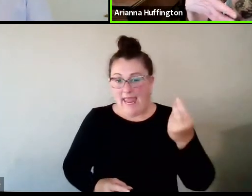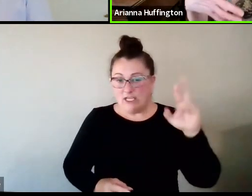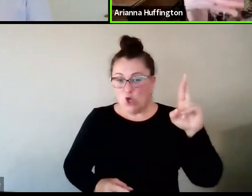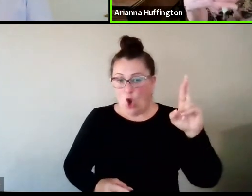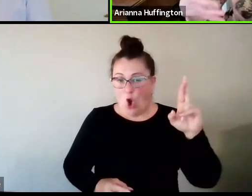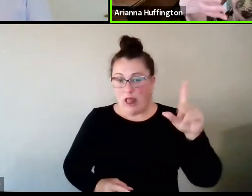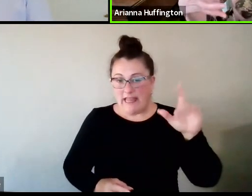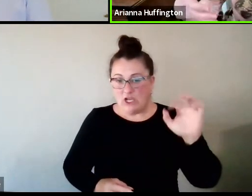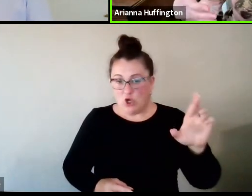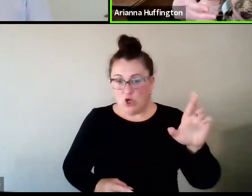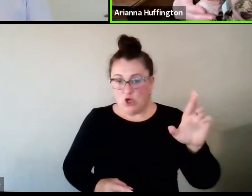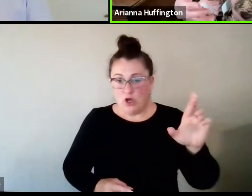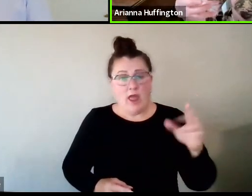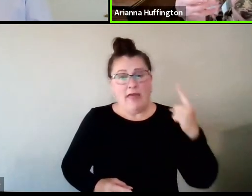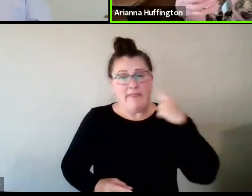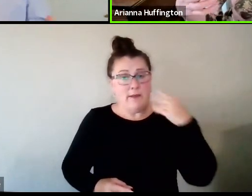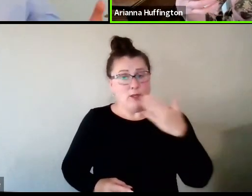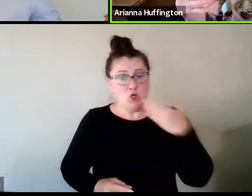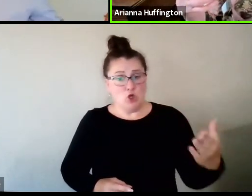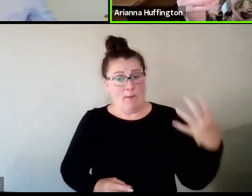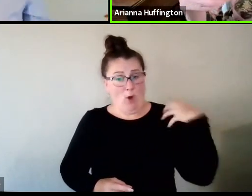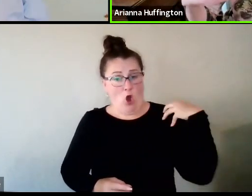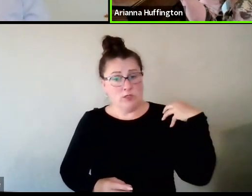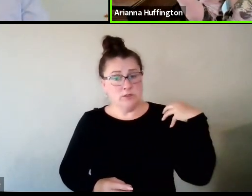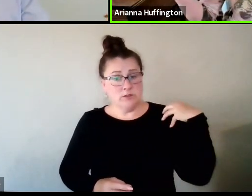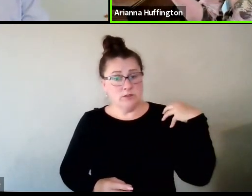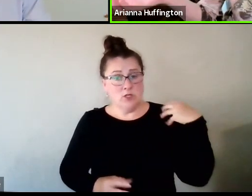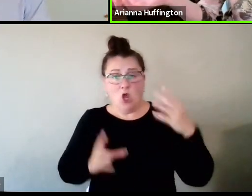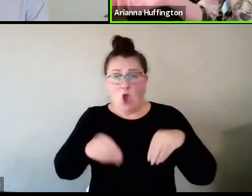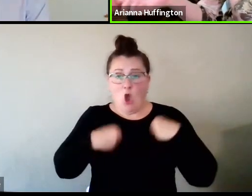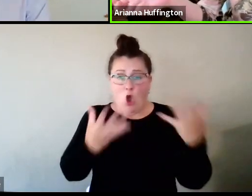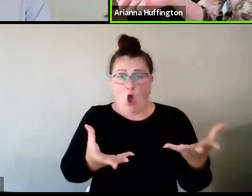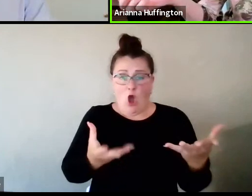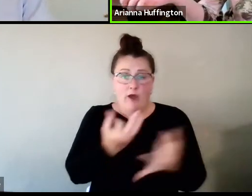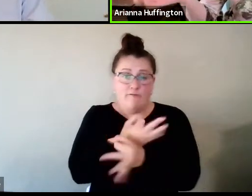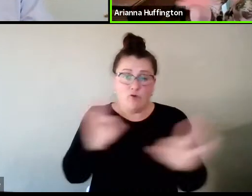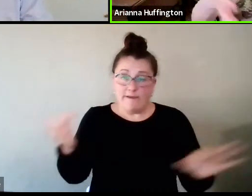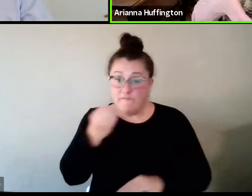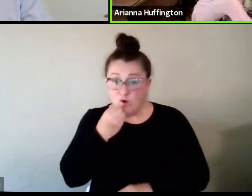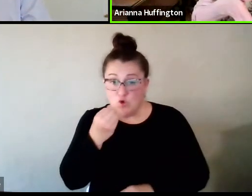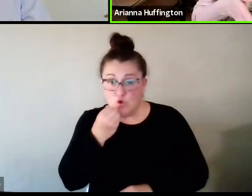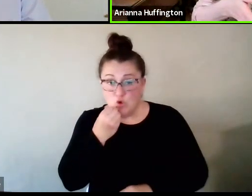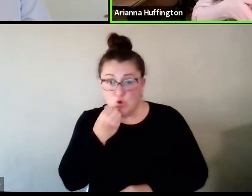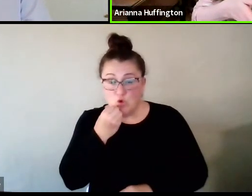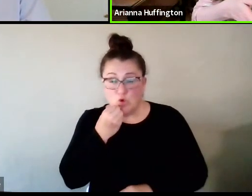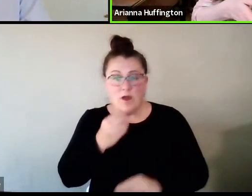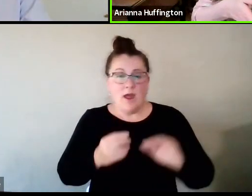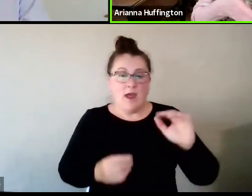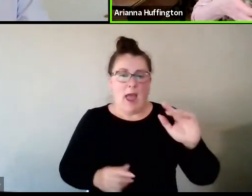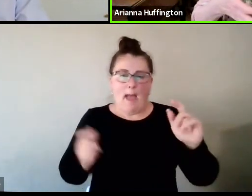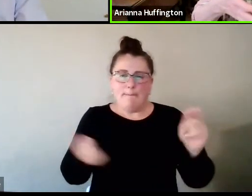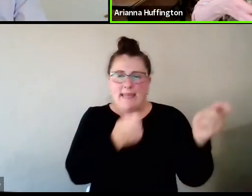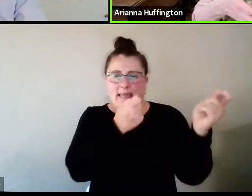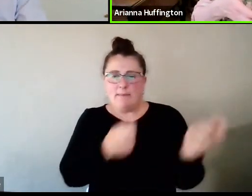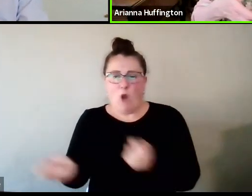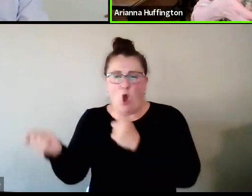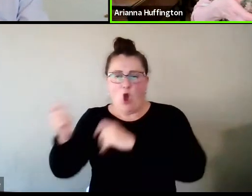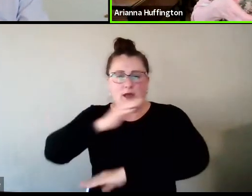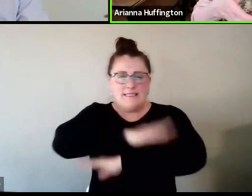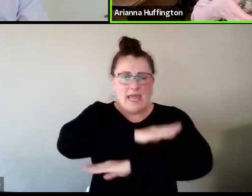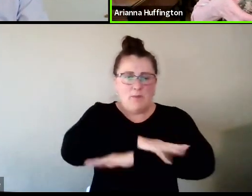thought were being a good employer, like offering free food or ping pong tables or a